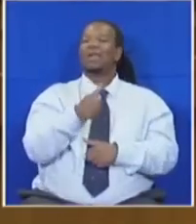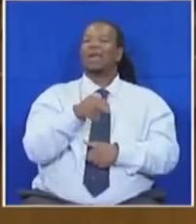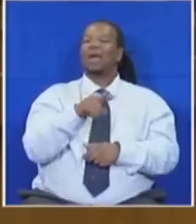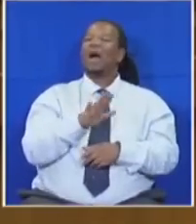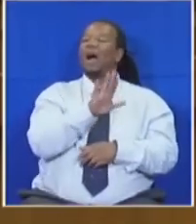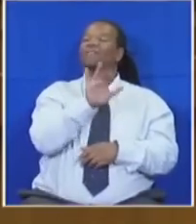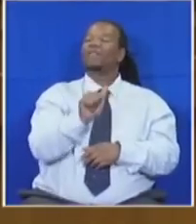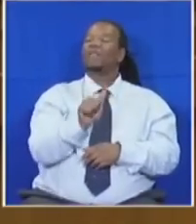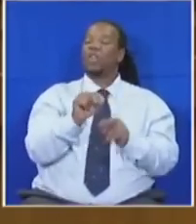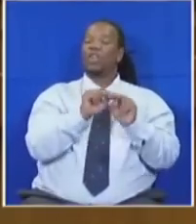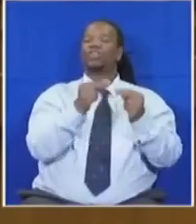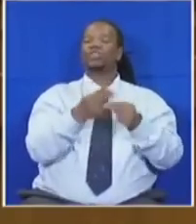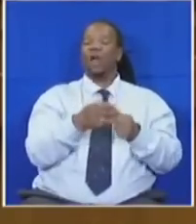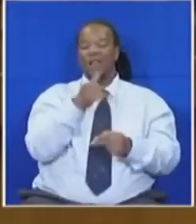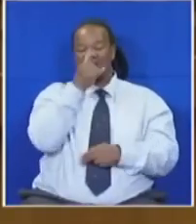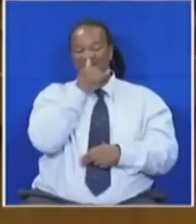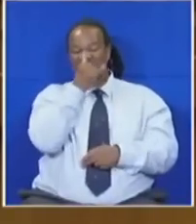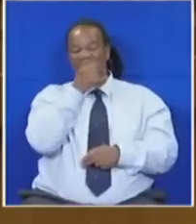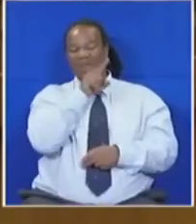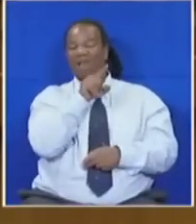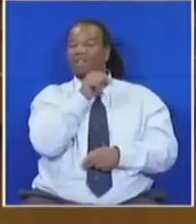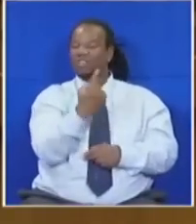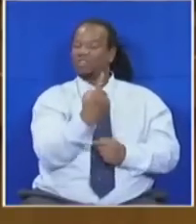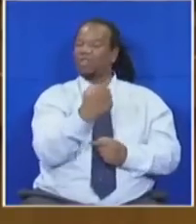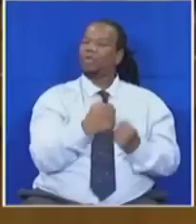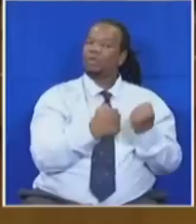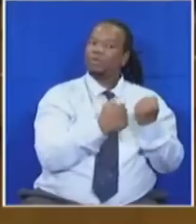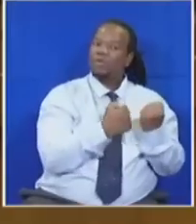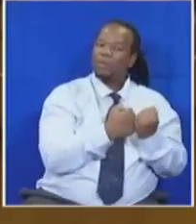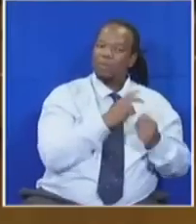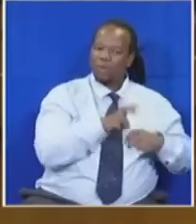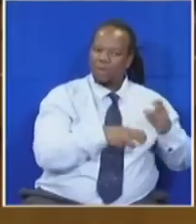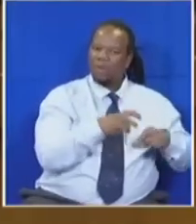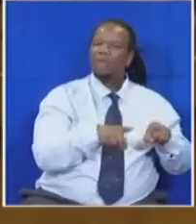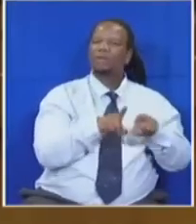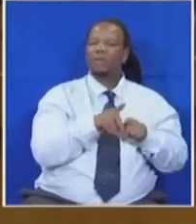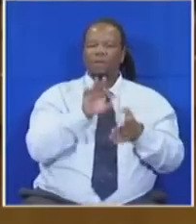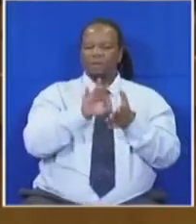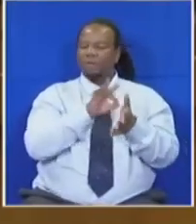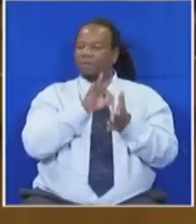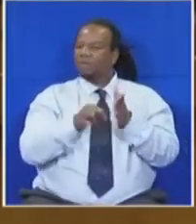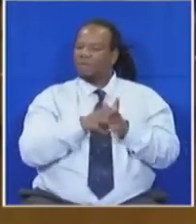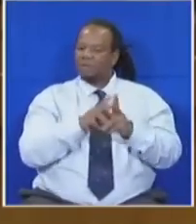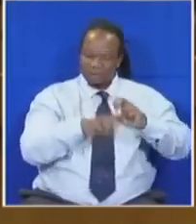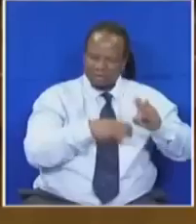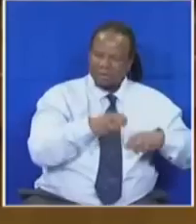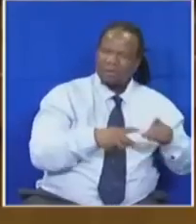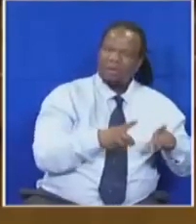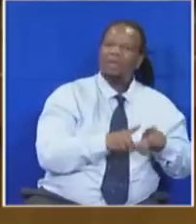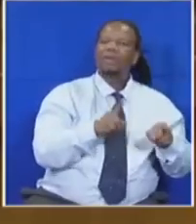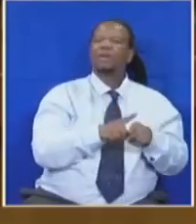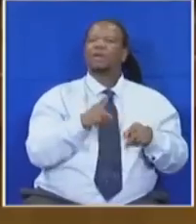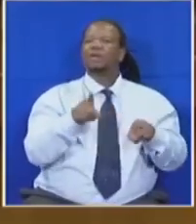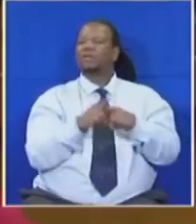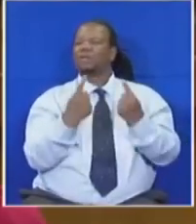is all you are. You support each other on the basis of stealing. You vote each other on the basis of stealing. You celebrate each other on